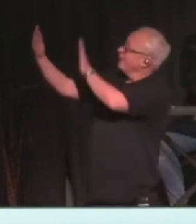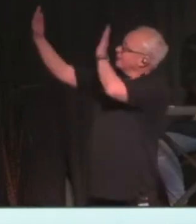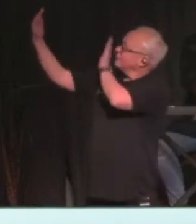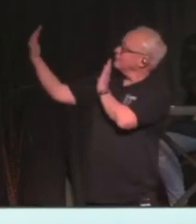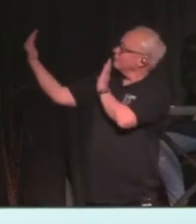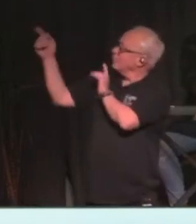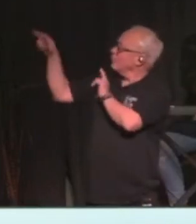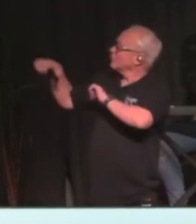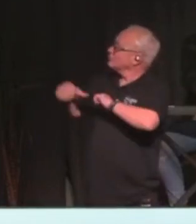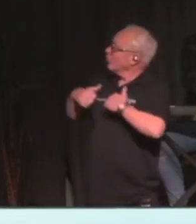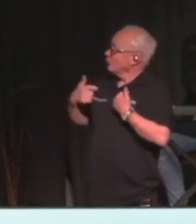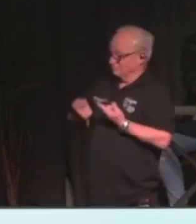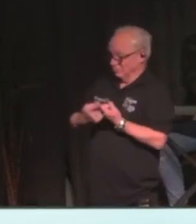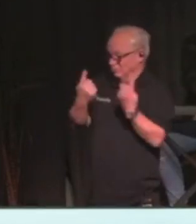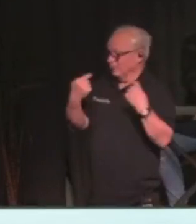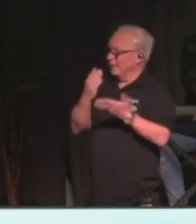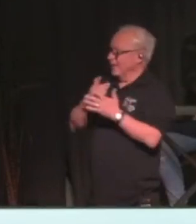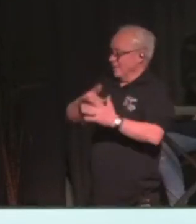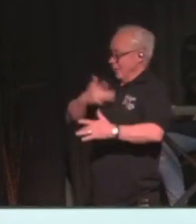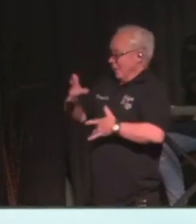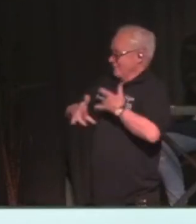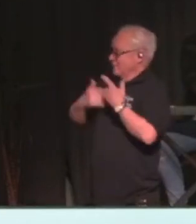as living sacrifices.